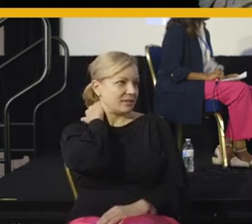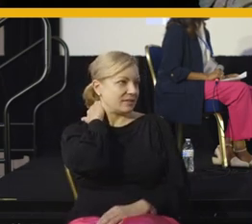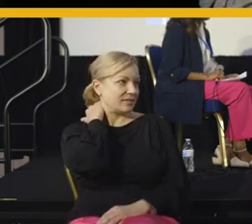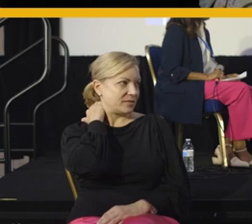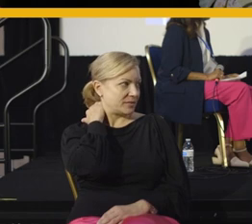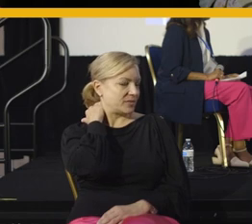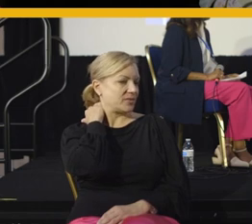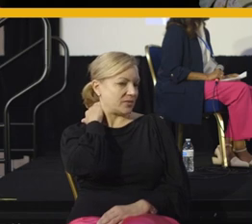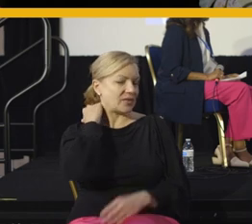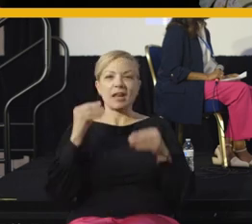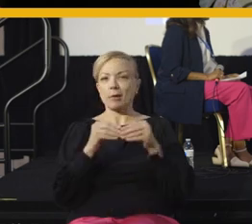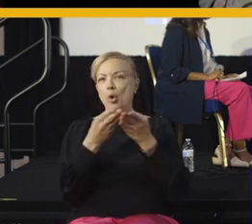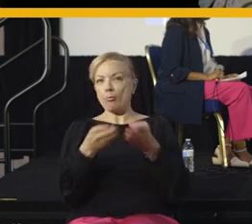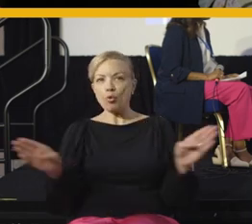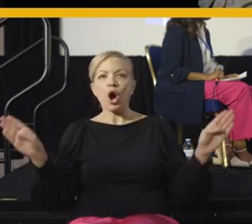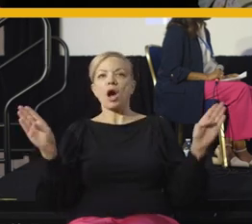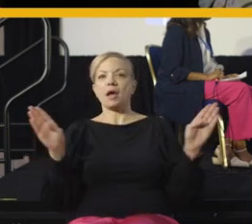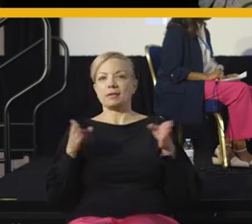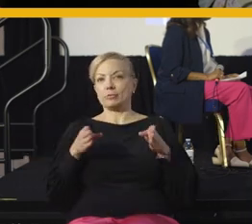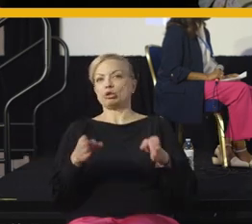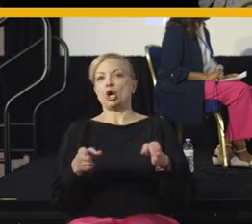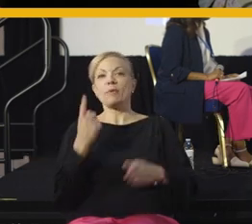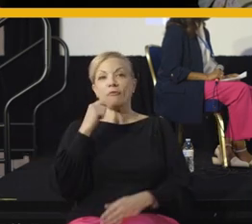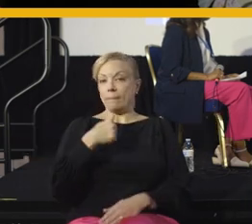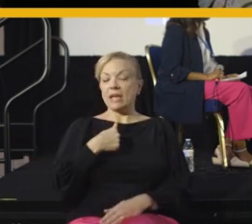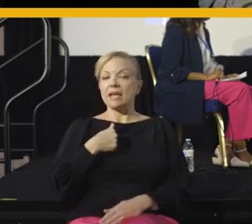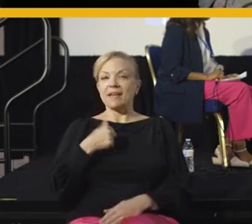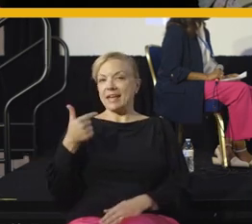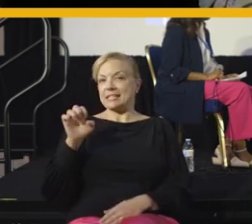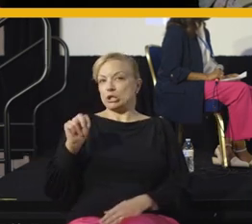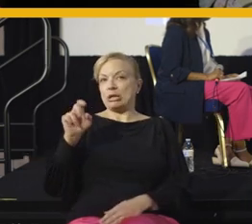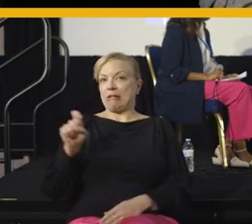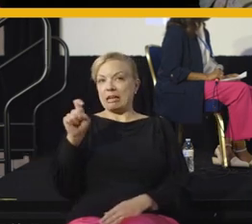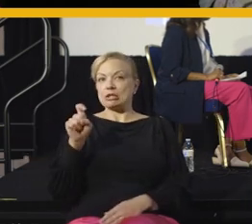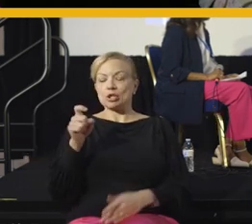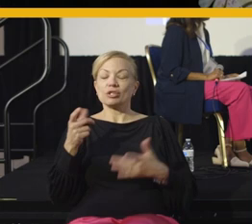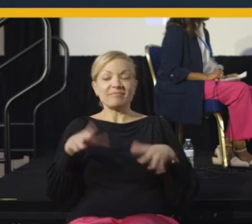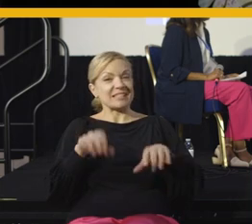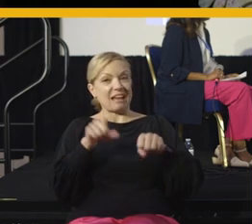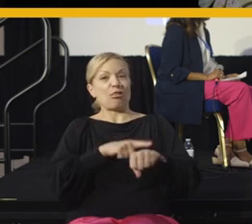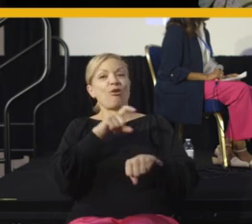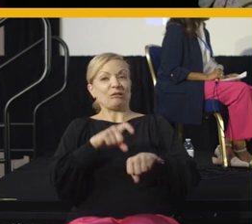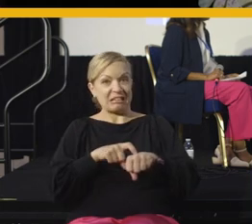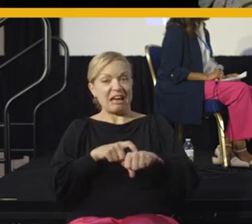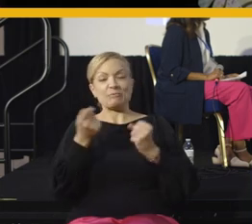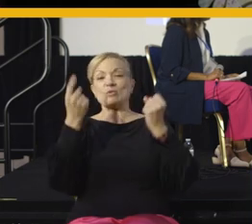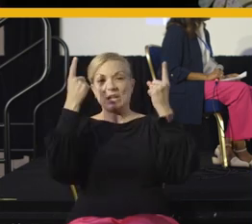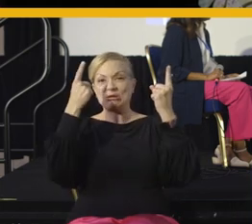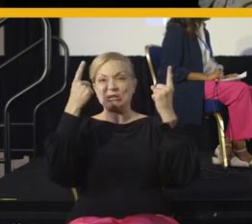in a broader term, and I say this for me as a Gen Xer, it's taken a while to sort of wrap